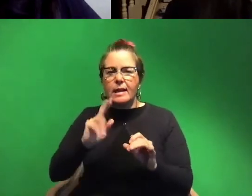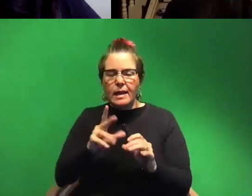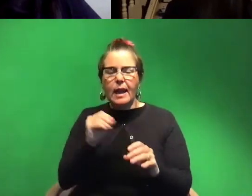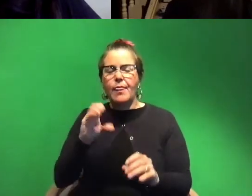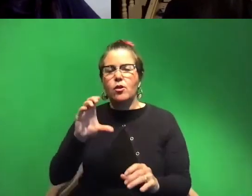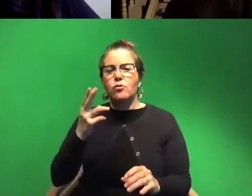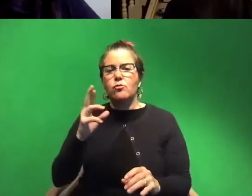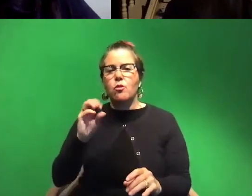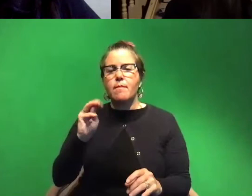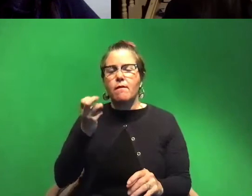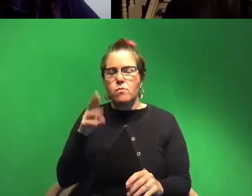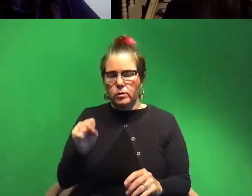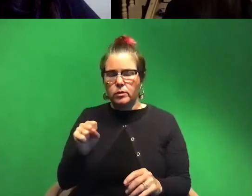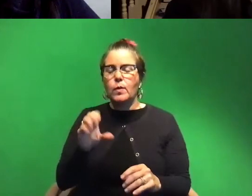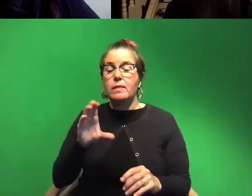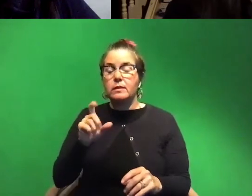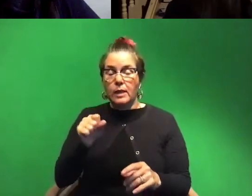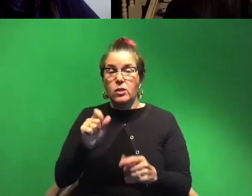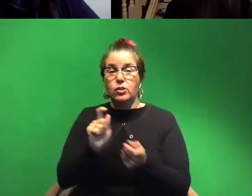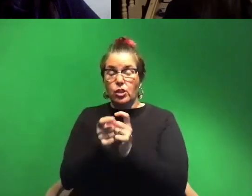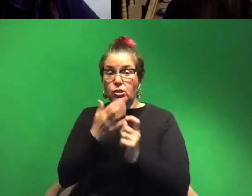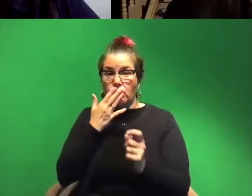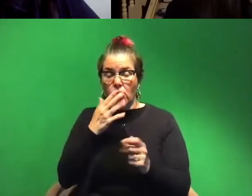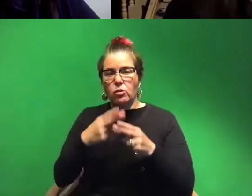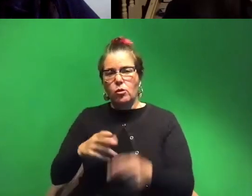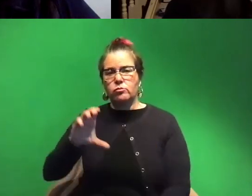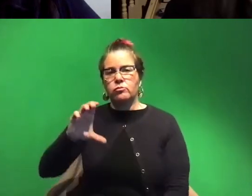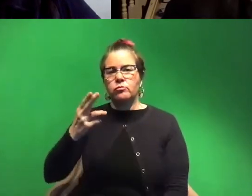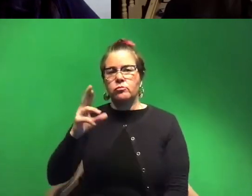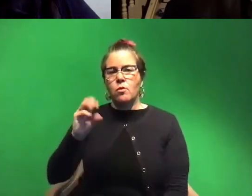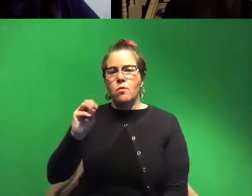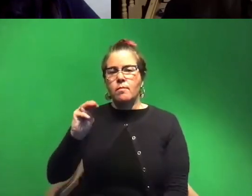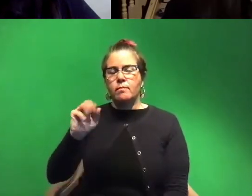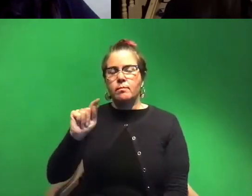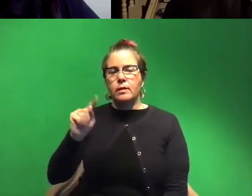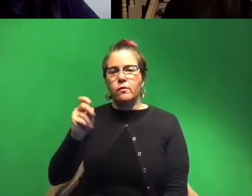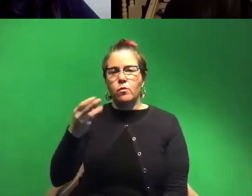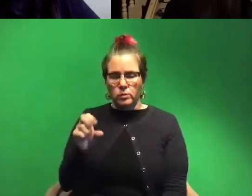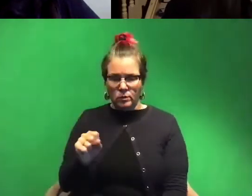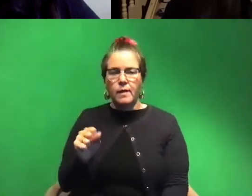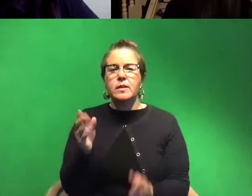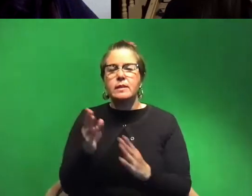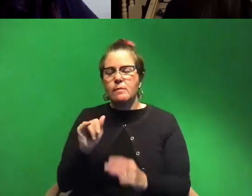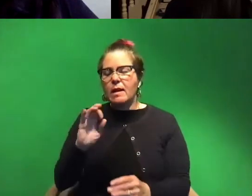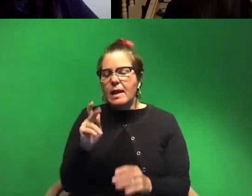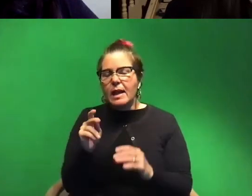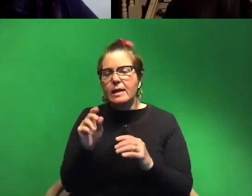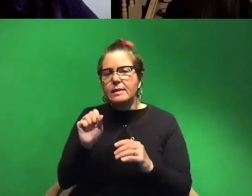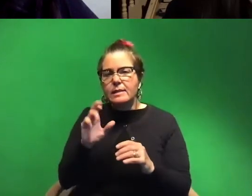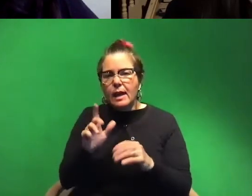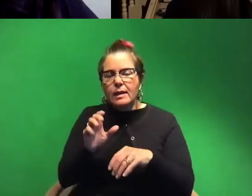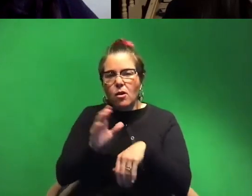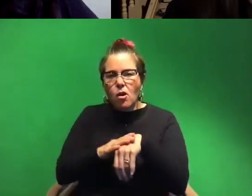So the cells that change colors on their skin are called chromatophores. They have a little tiny ink sac on them, and depending on how